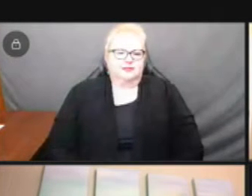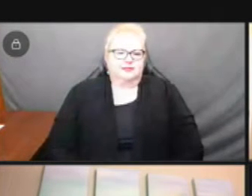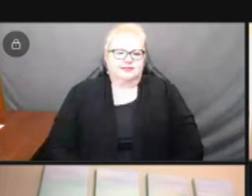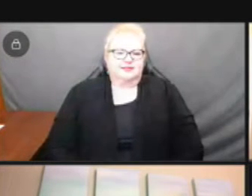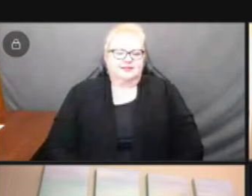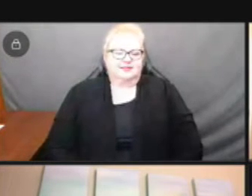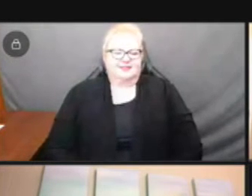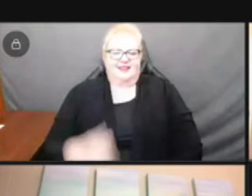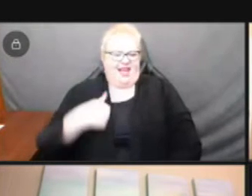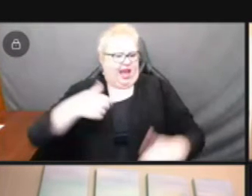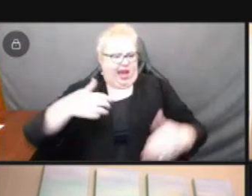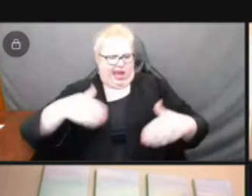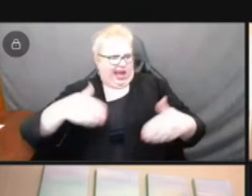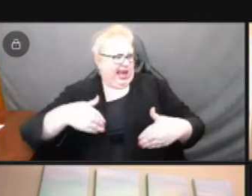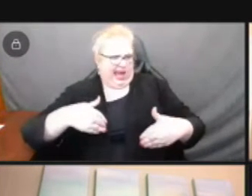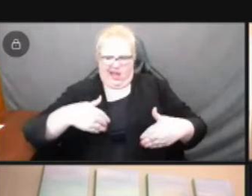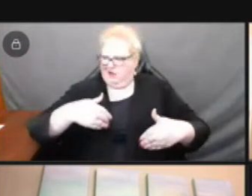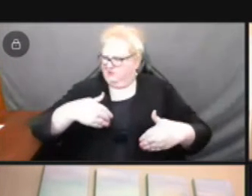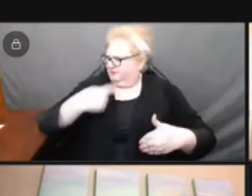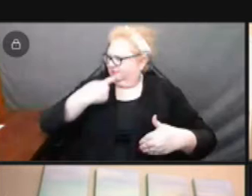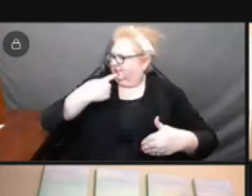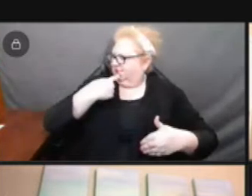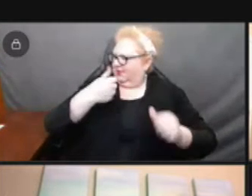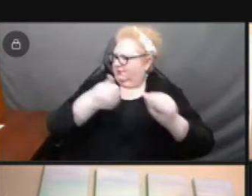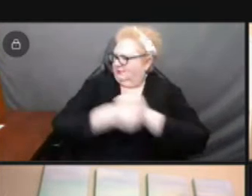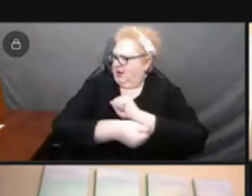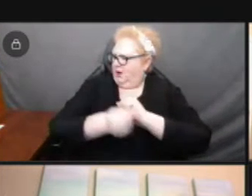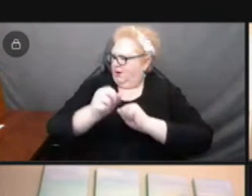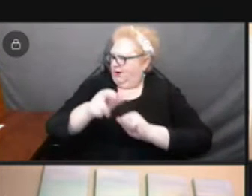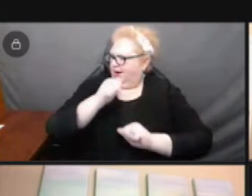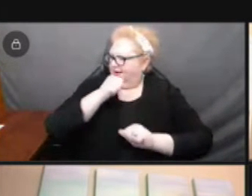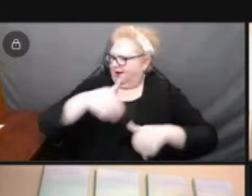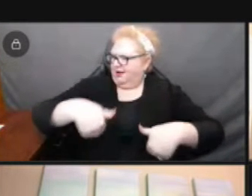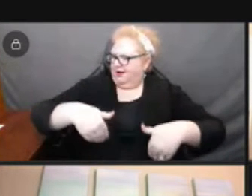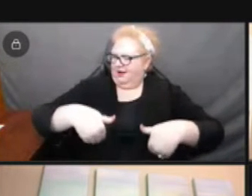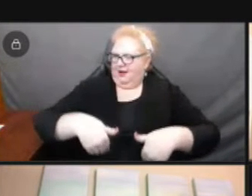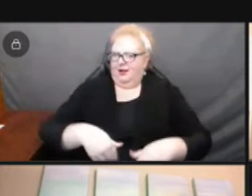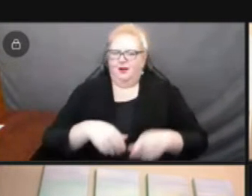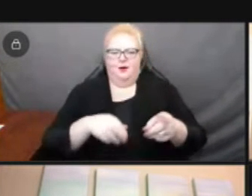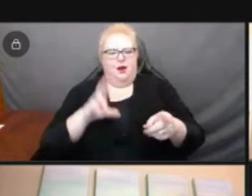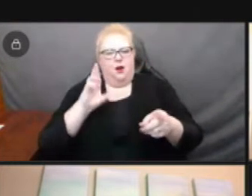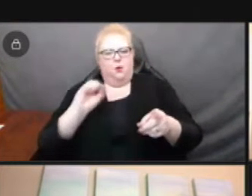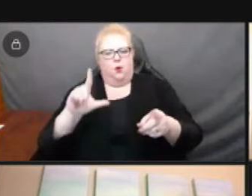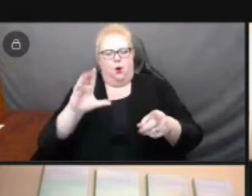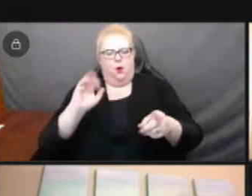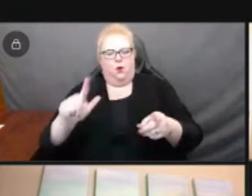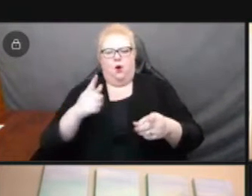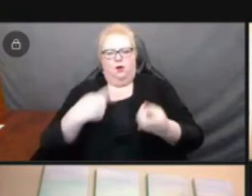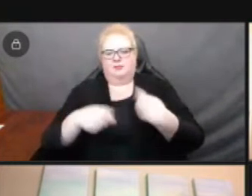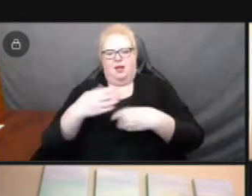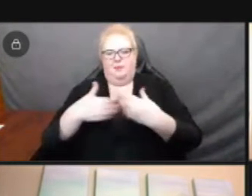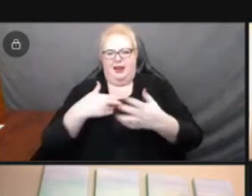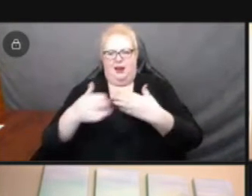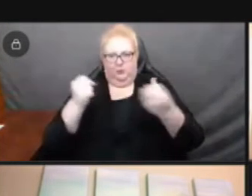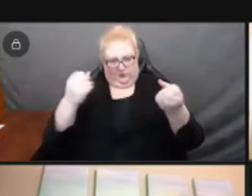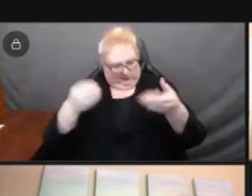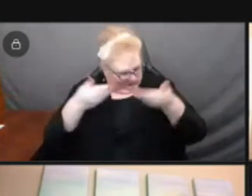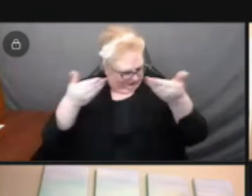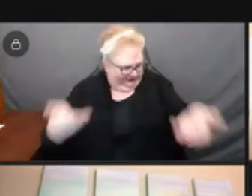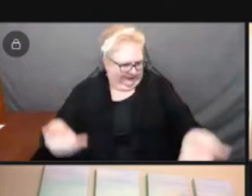I haven't said whether ayes or nays have it yet. Well, those roll calls don't come anyway, so.